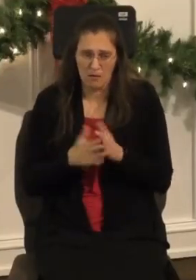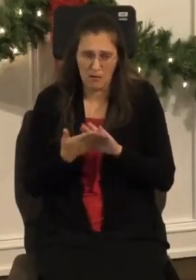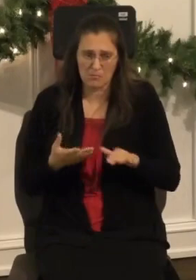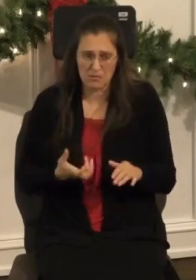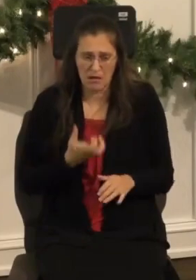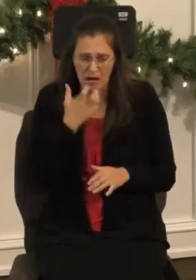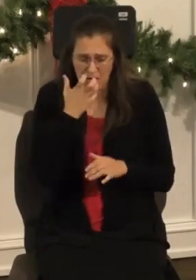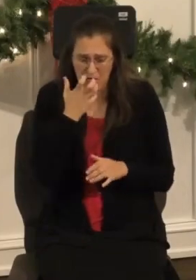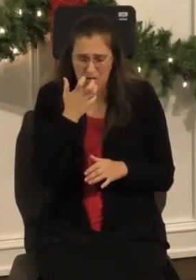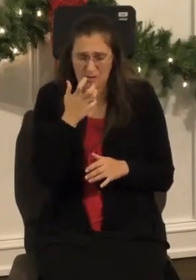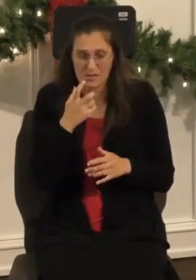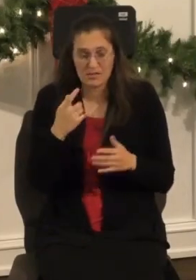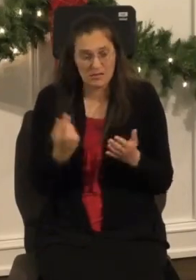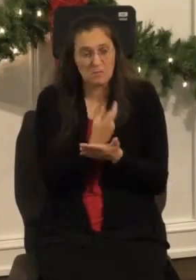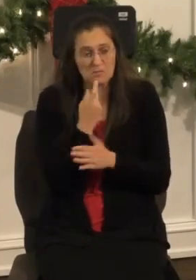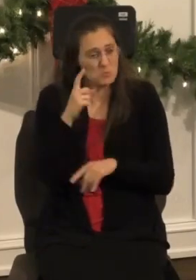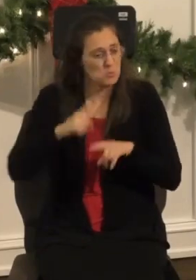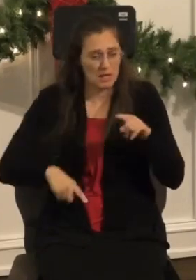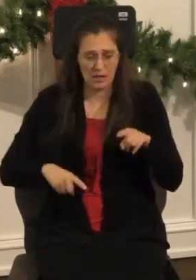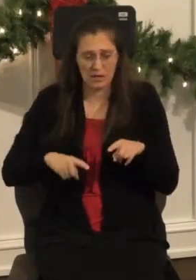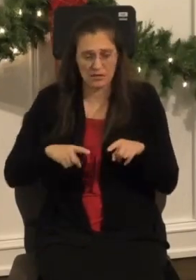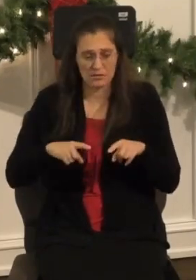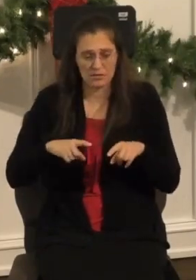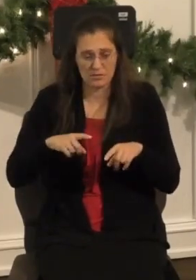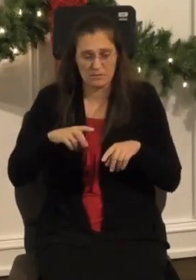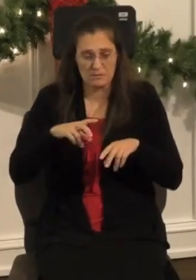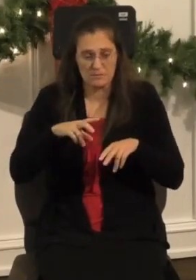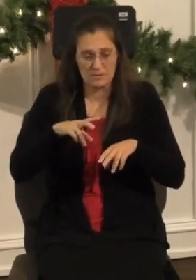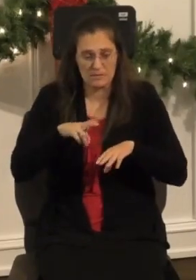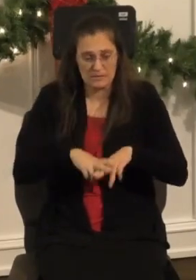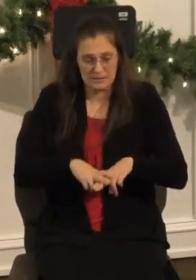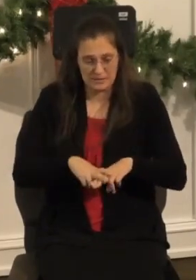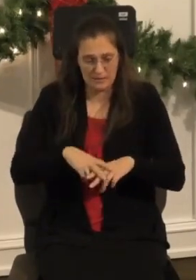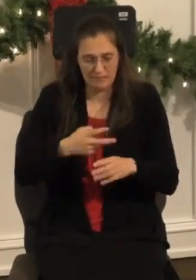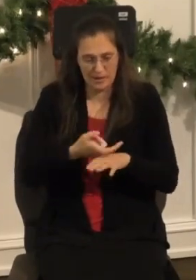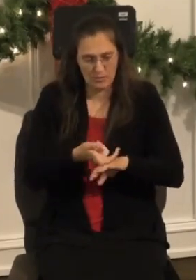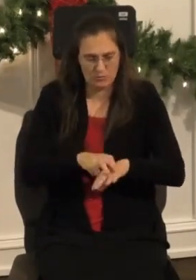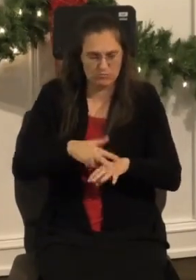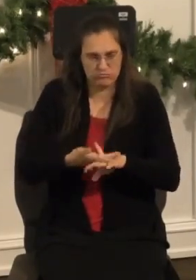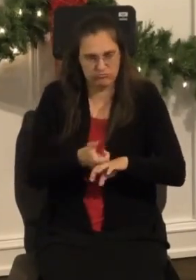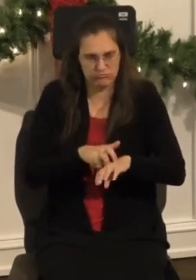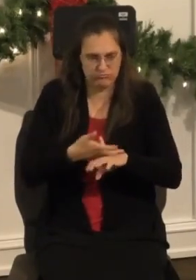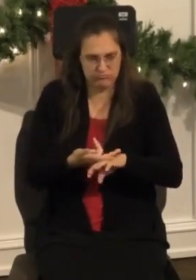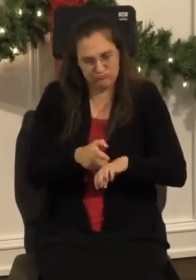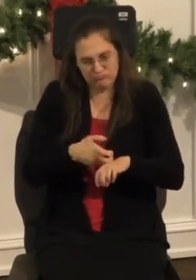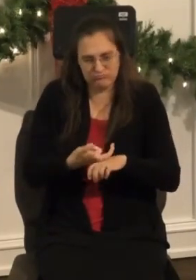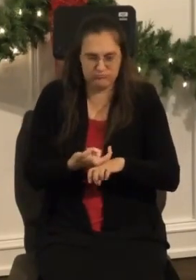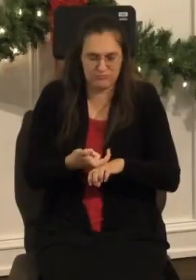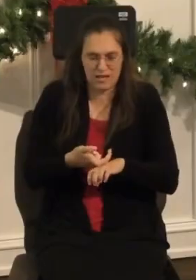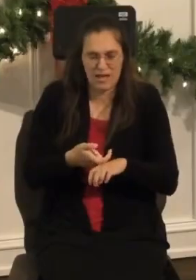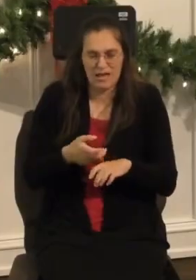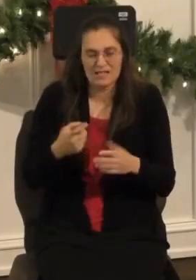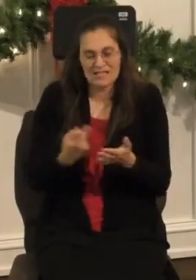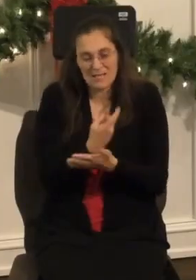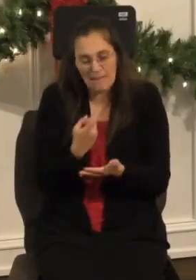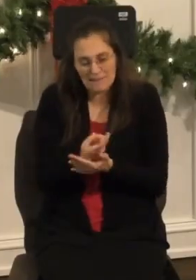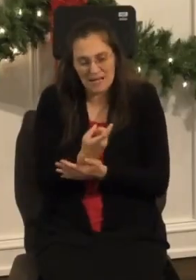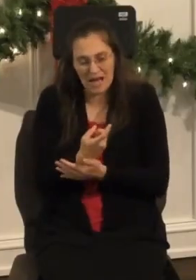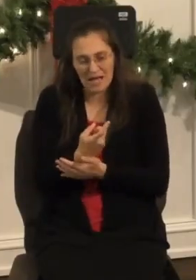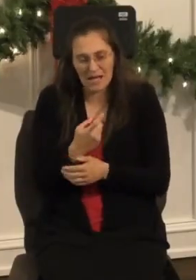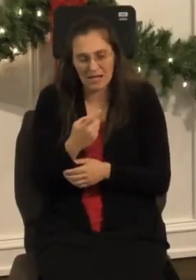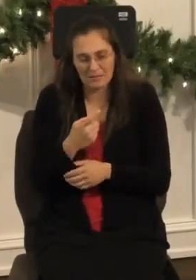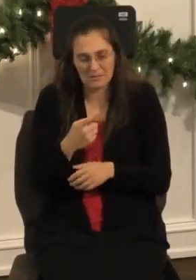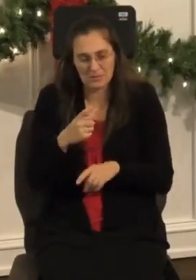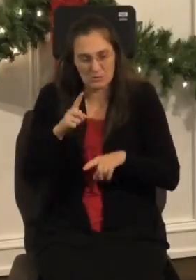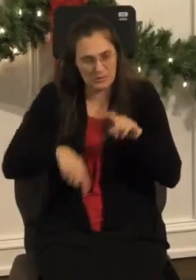that, have a hard time standing still. You have a hard time sometimes controlling your mouth. So stop